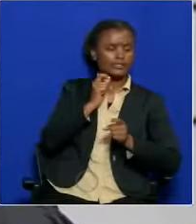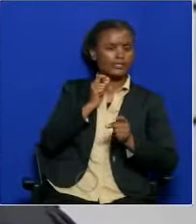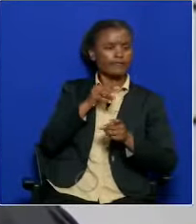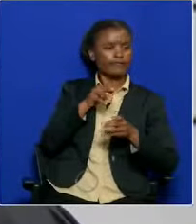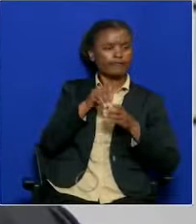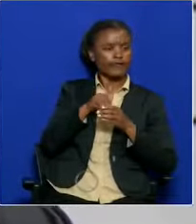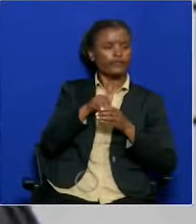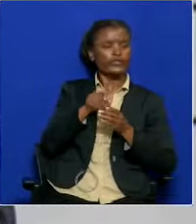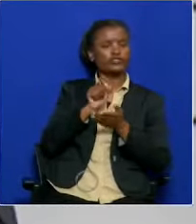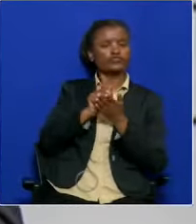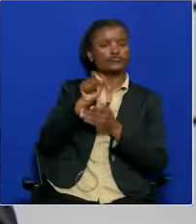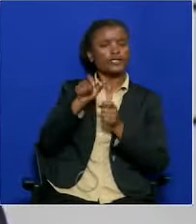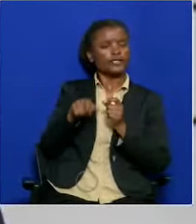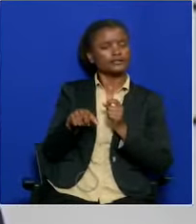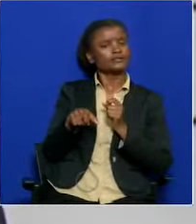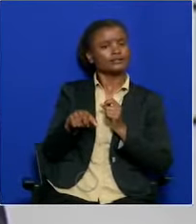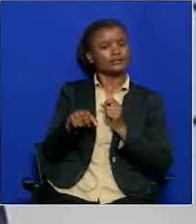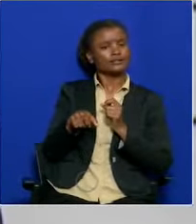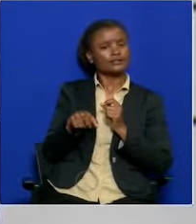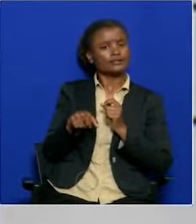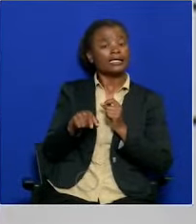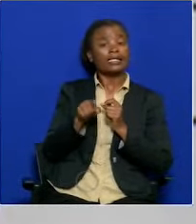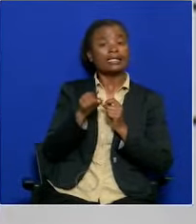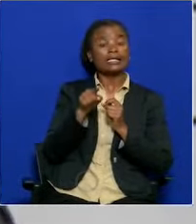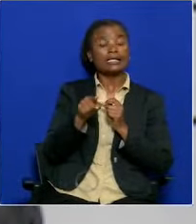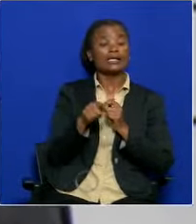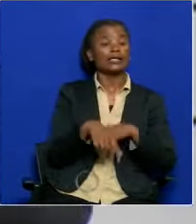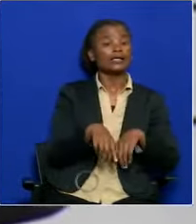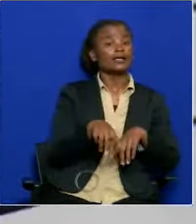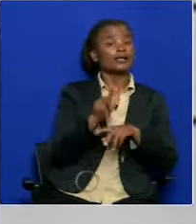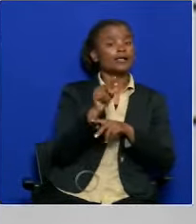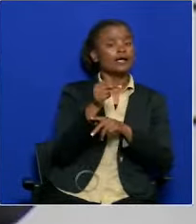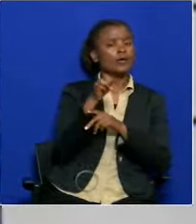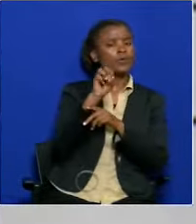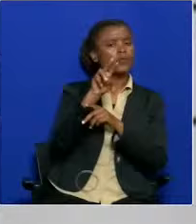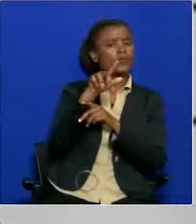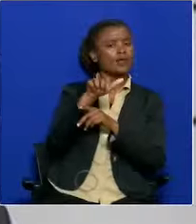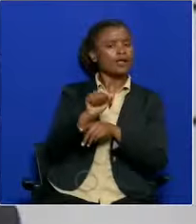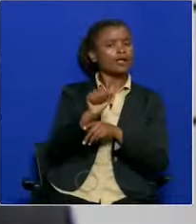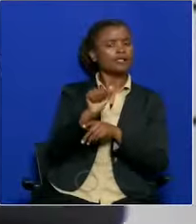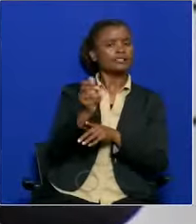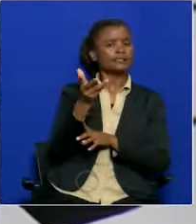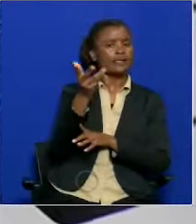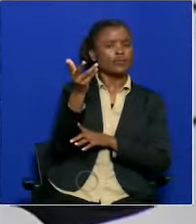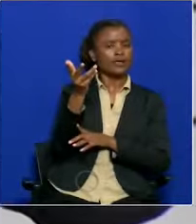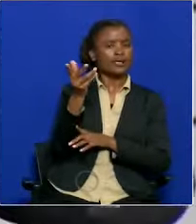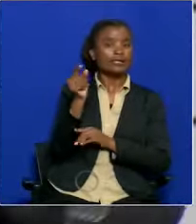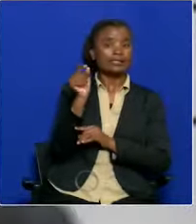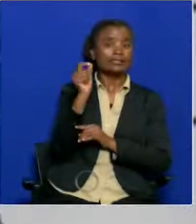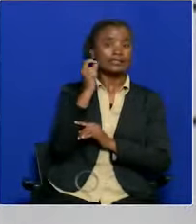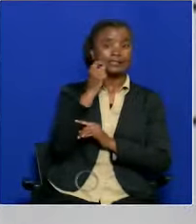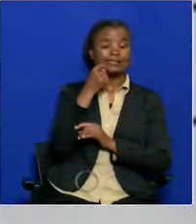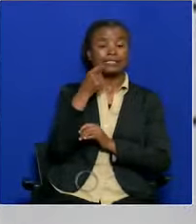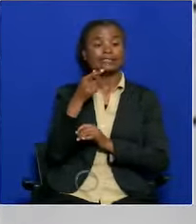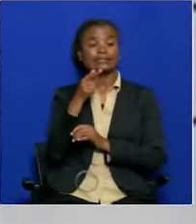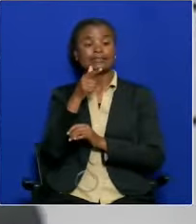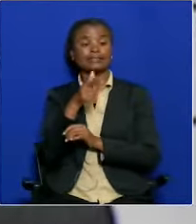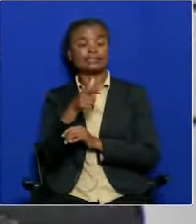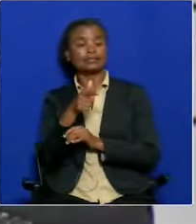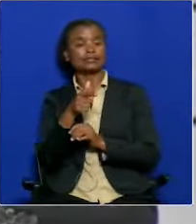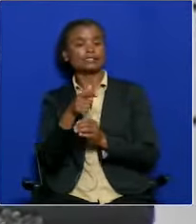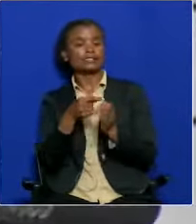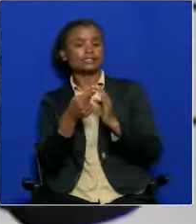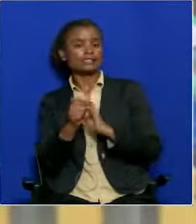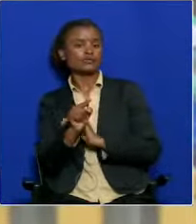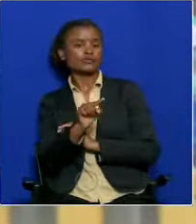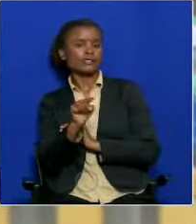posted, it's out there. So he's saying he sent it to him to say he must publish. In order for him not to